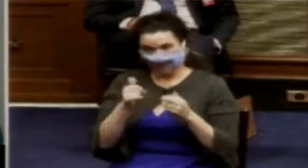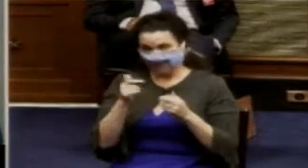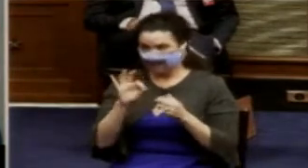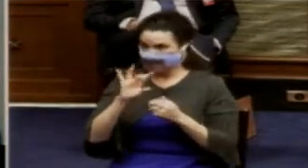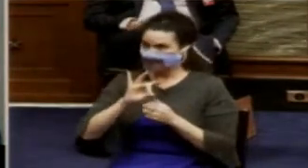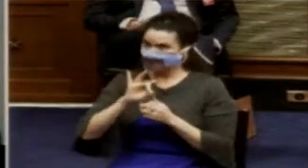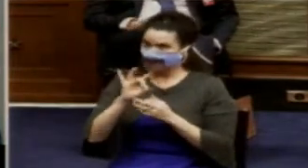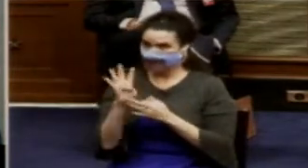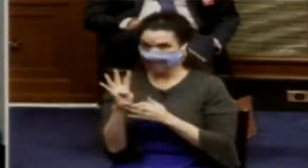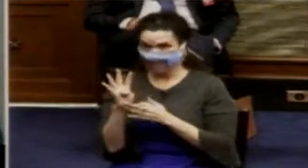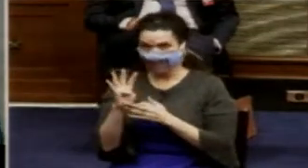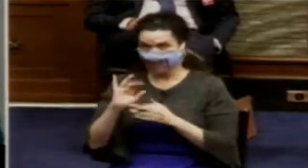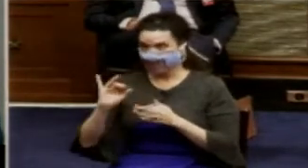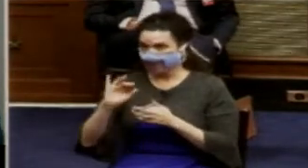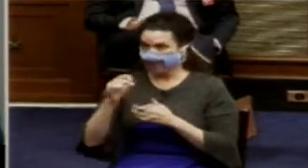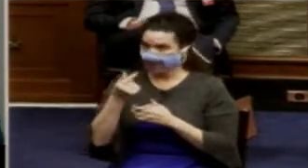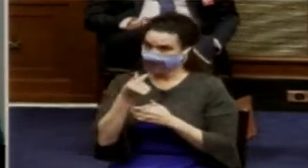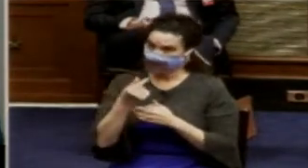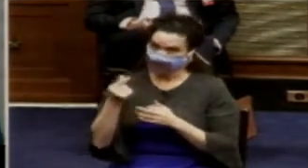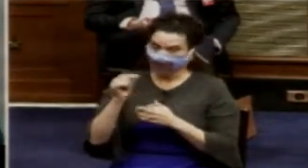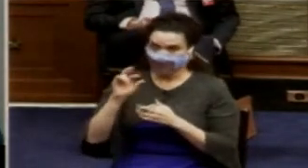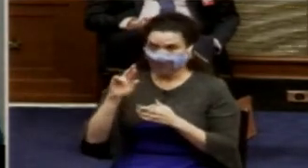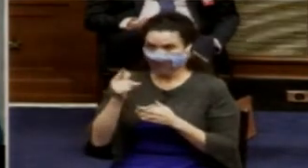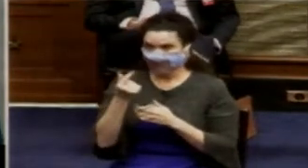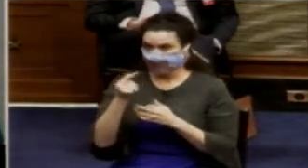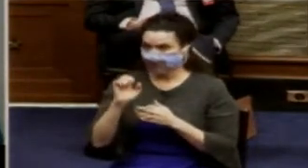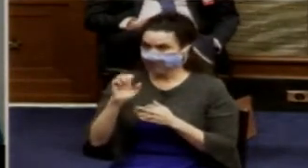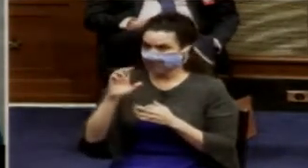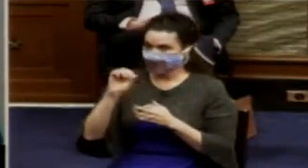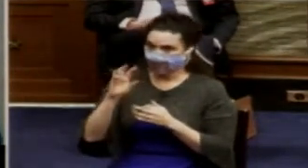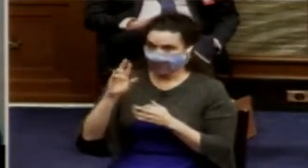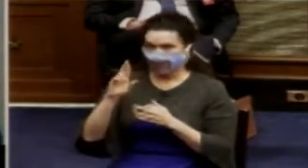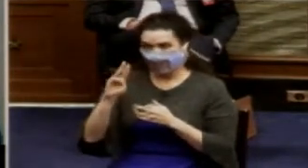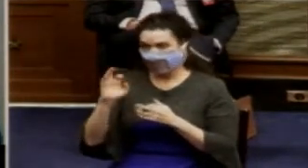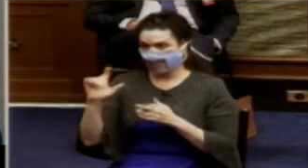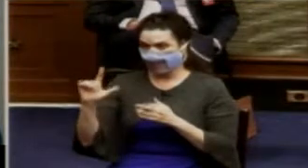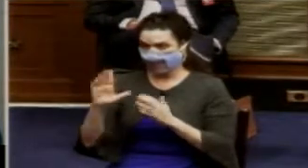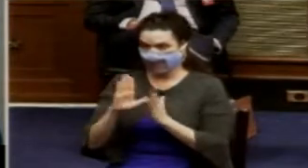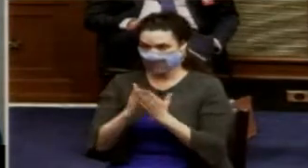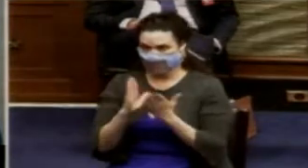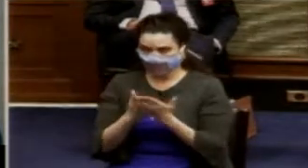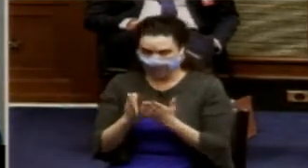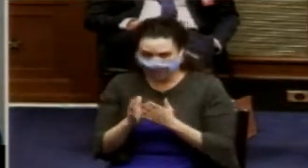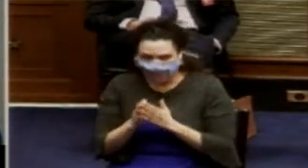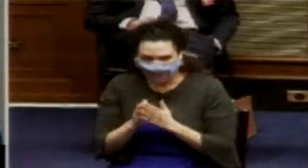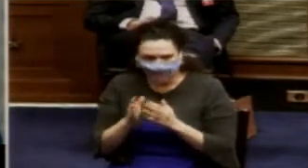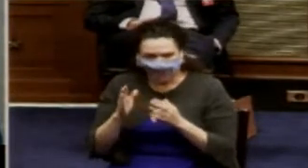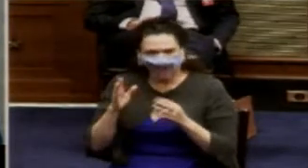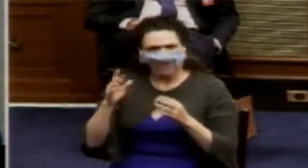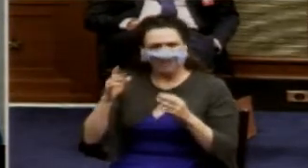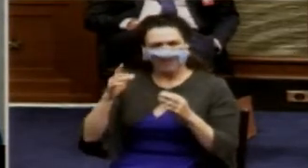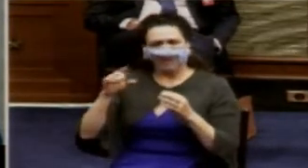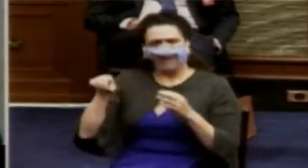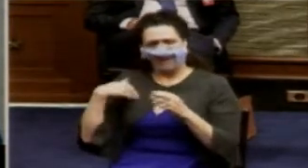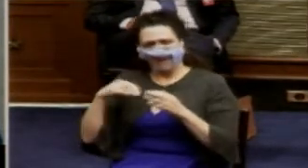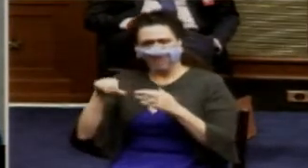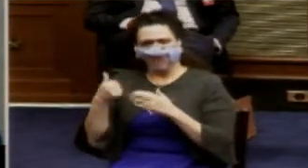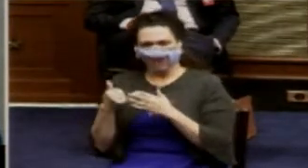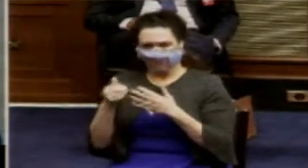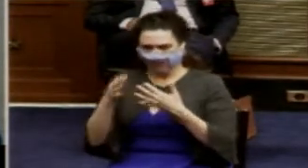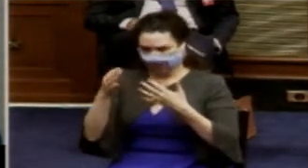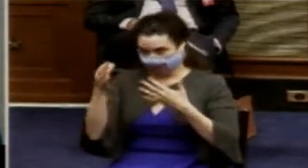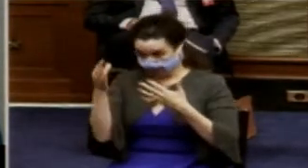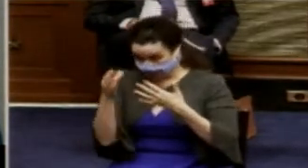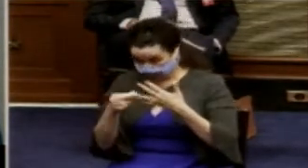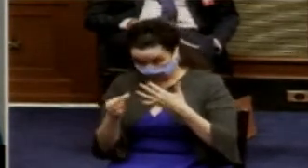me. Mr. Smith, are there alternatives to D.C. statehood that would provide representation to